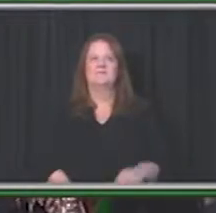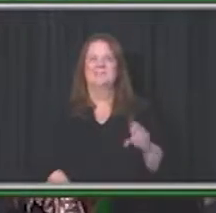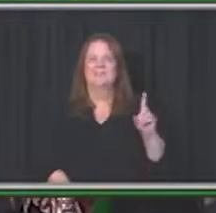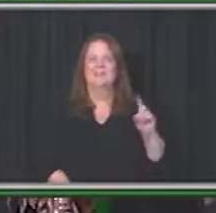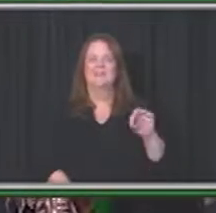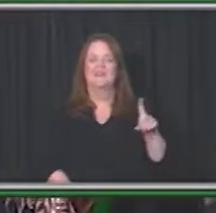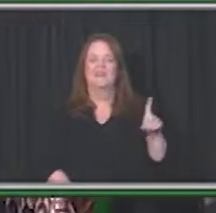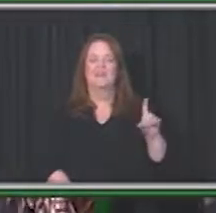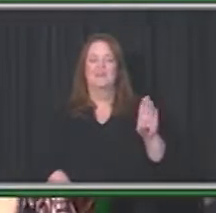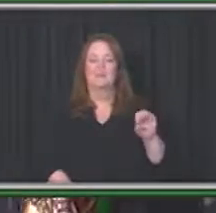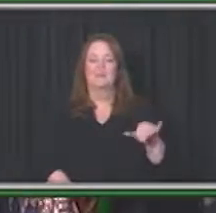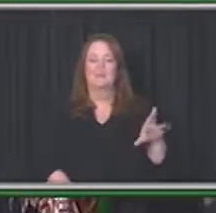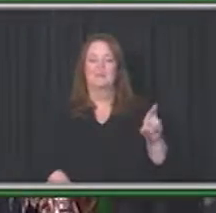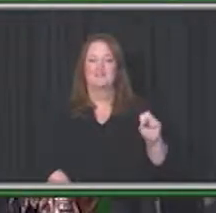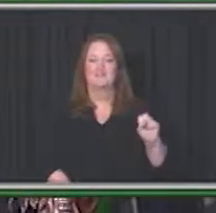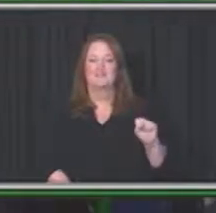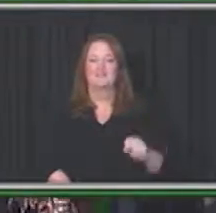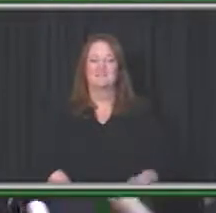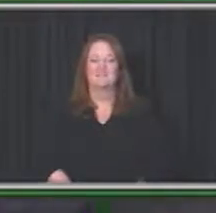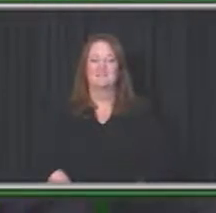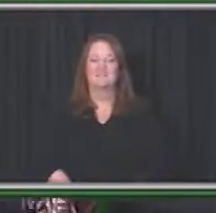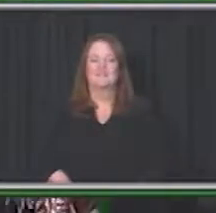David Baez.